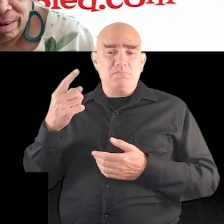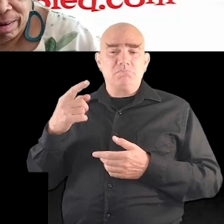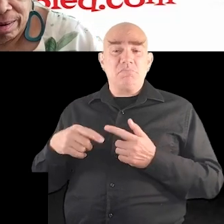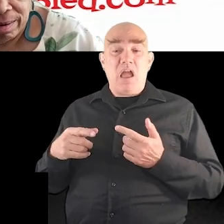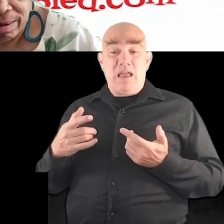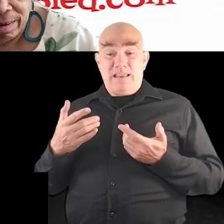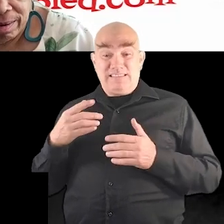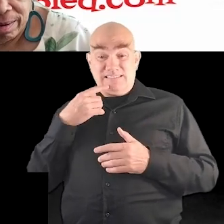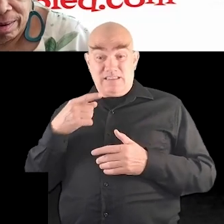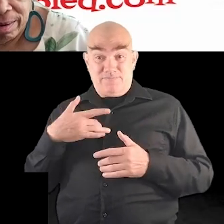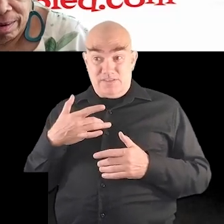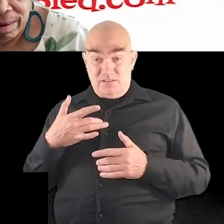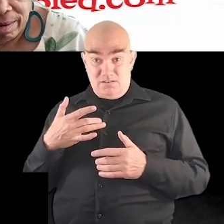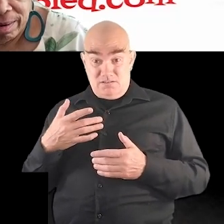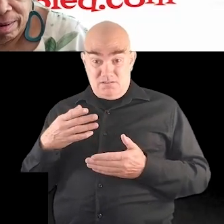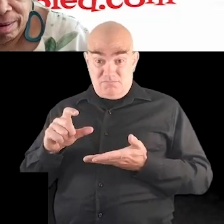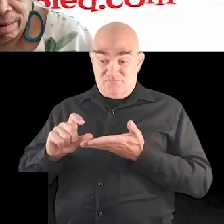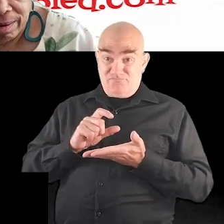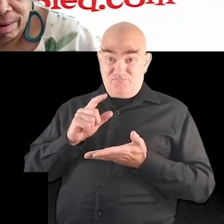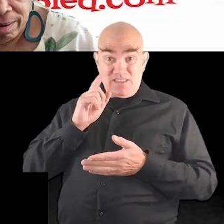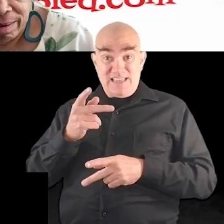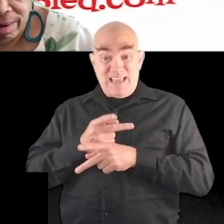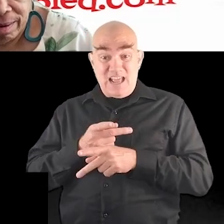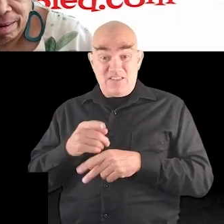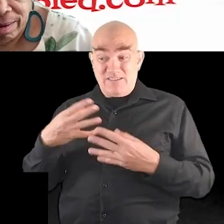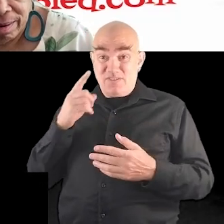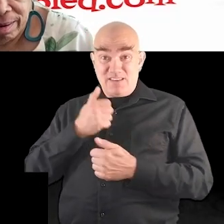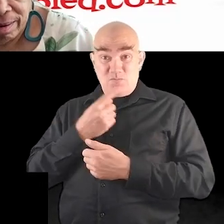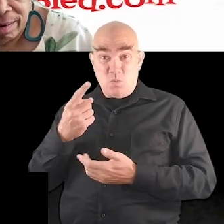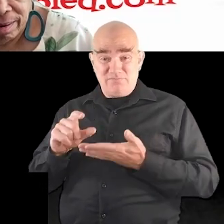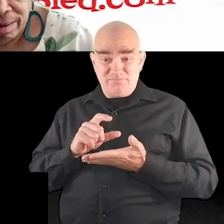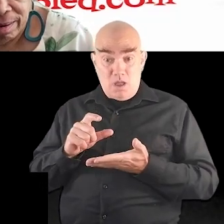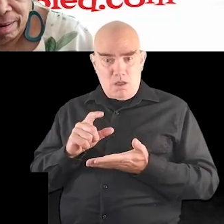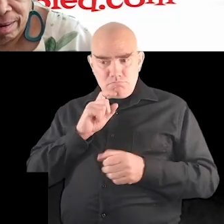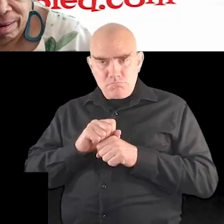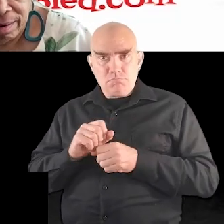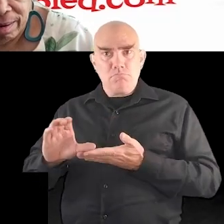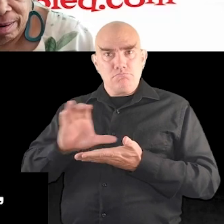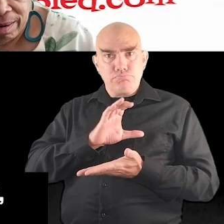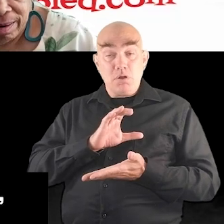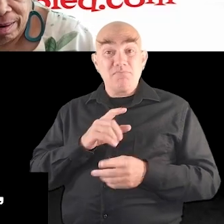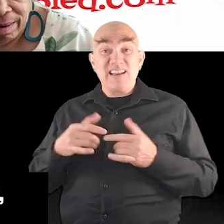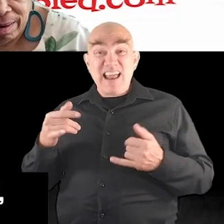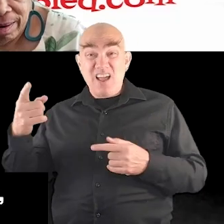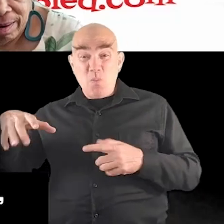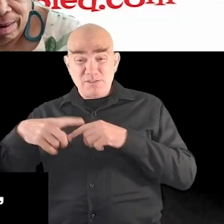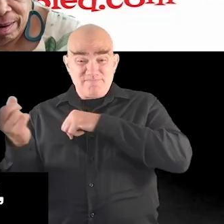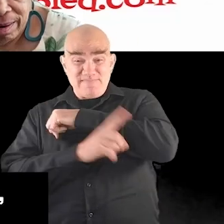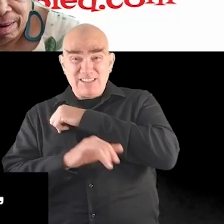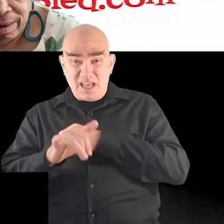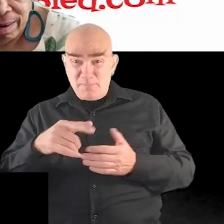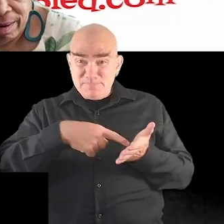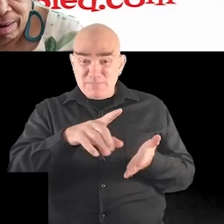then themselves. But now let's say they're being compensated for this care that they're providing for their loved one. Now they want to